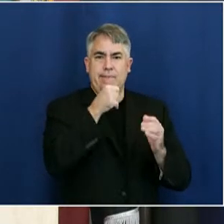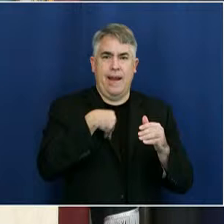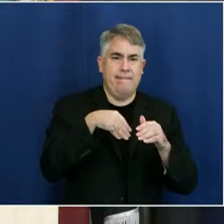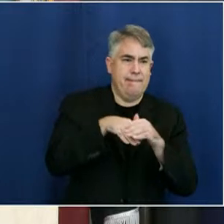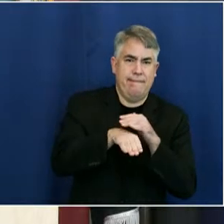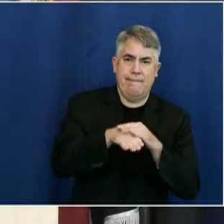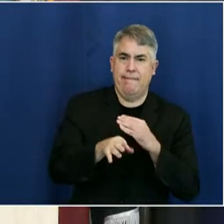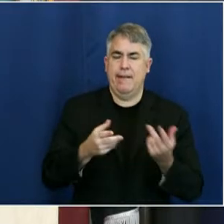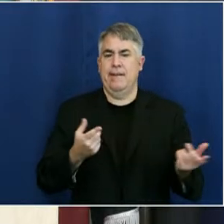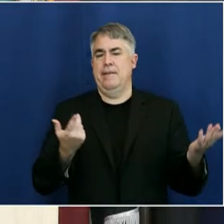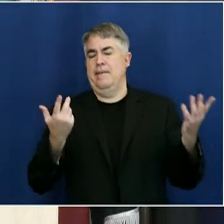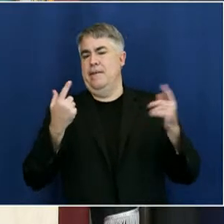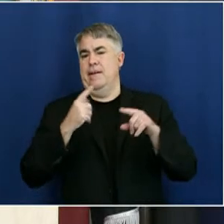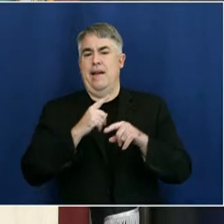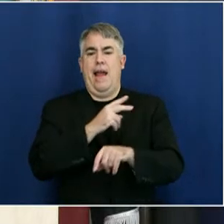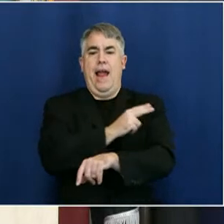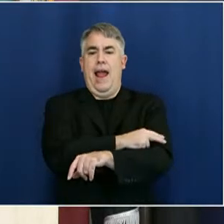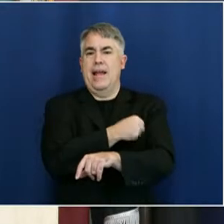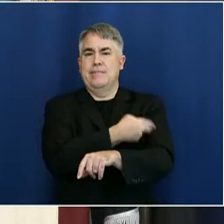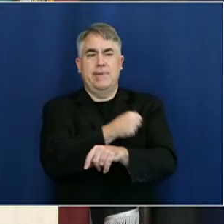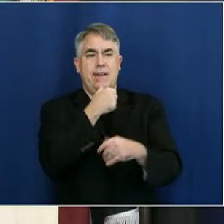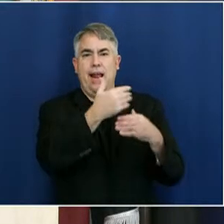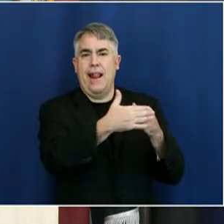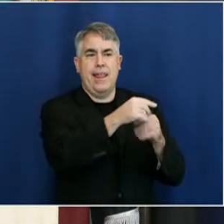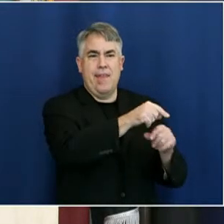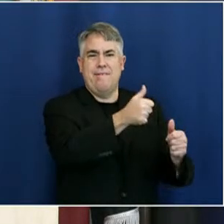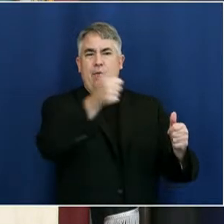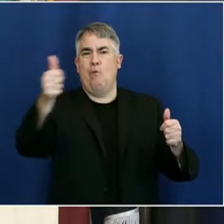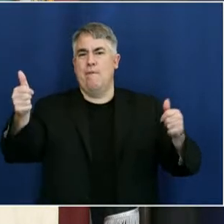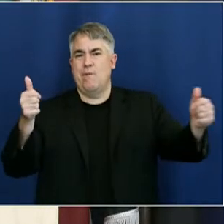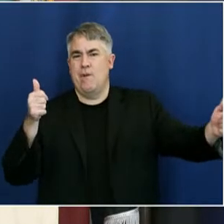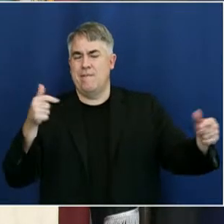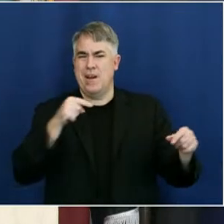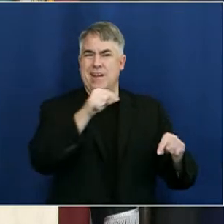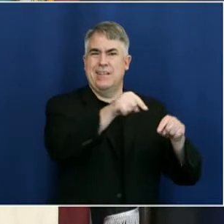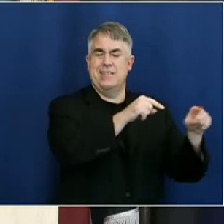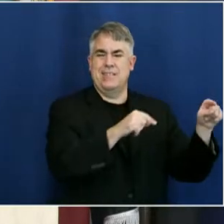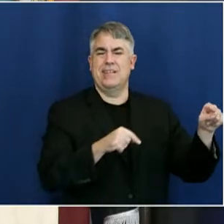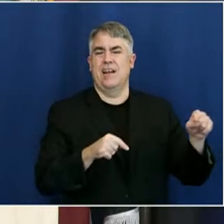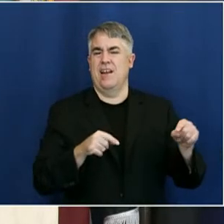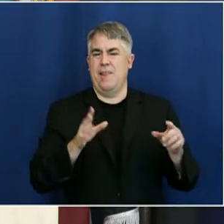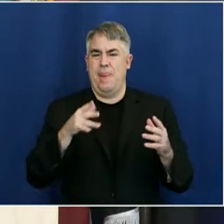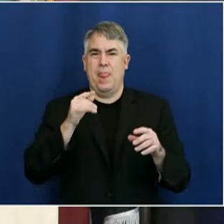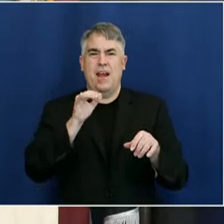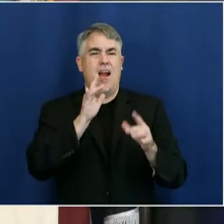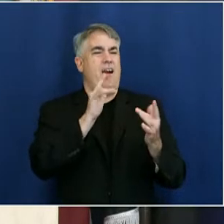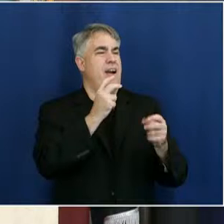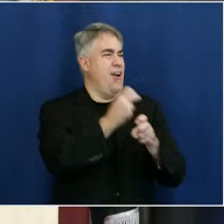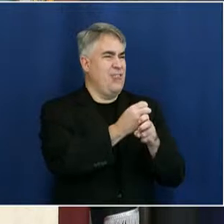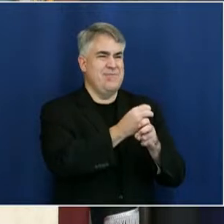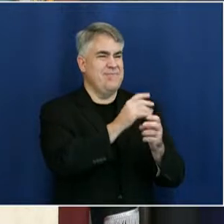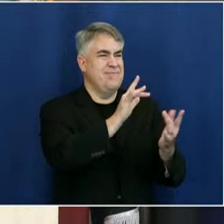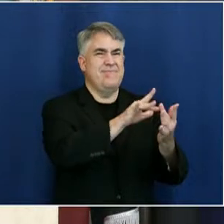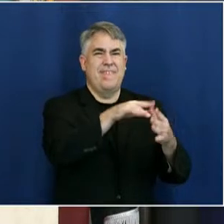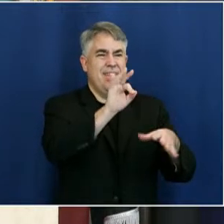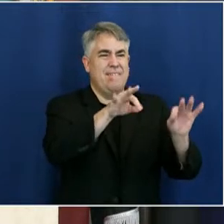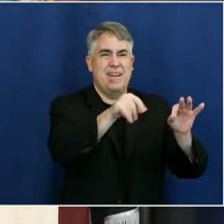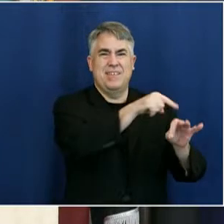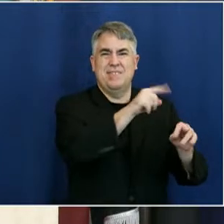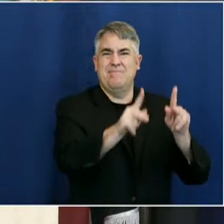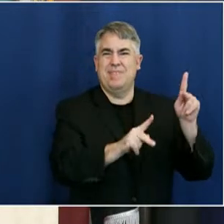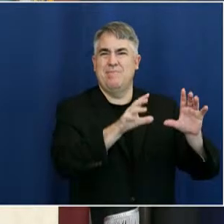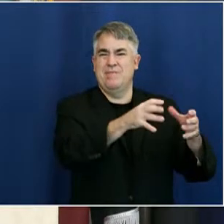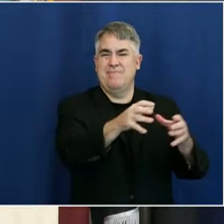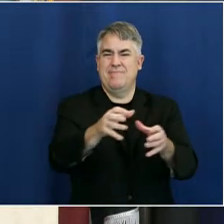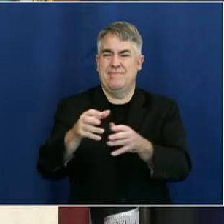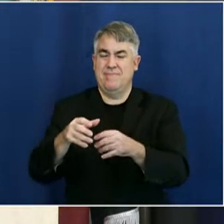have traditional language barriers and others, these folks are harder to reach, meaning that it takes more time to get to them. If speed is your